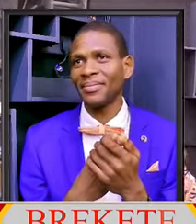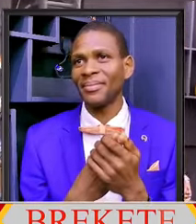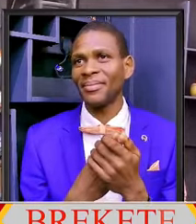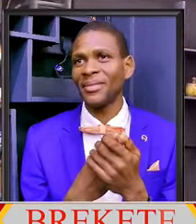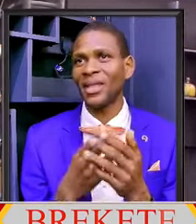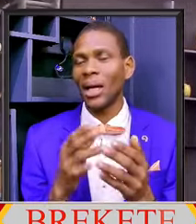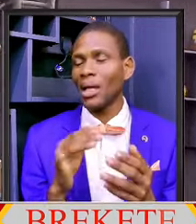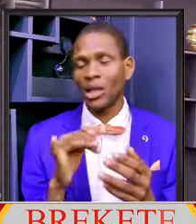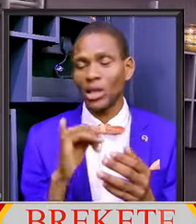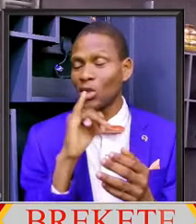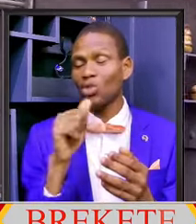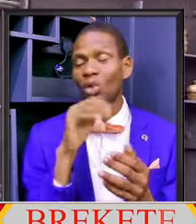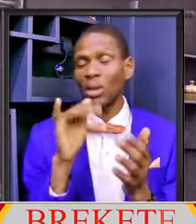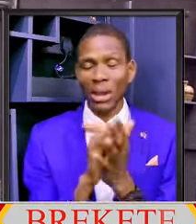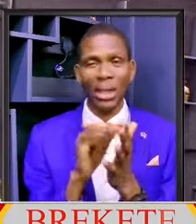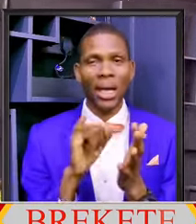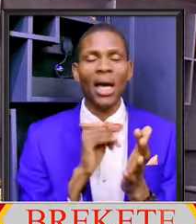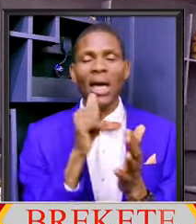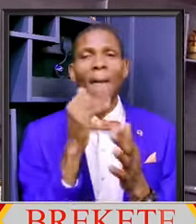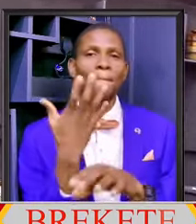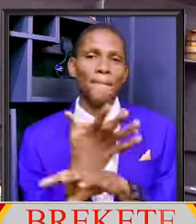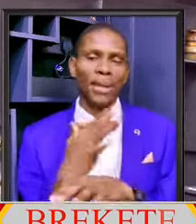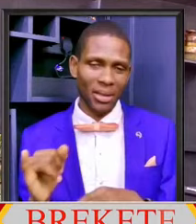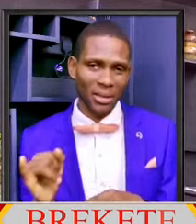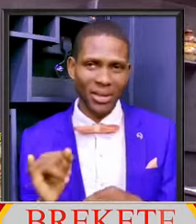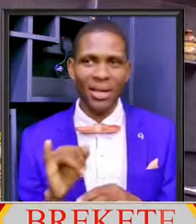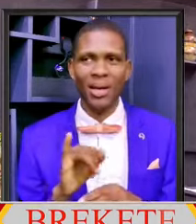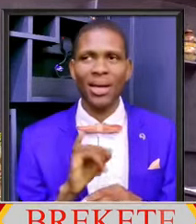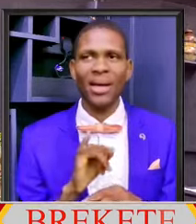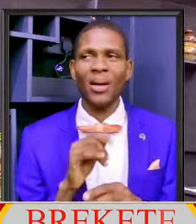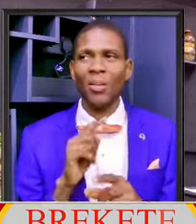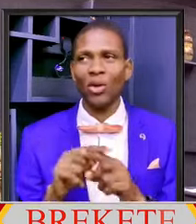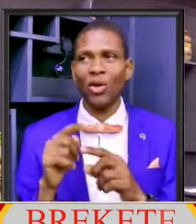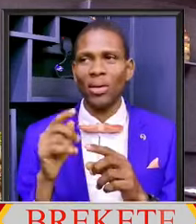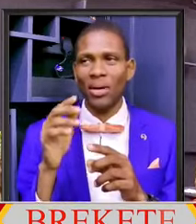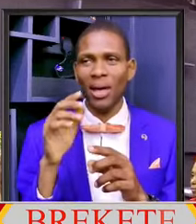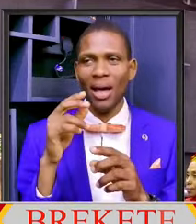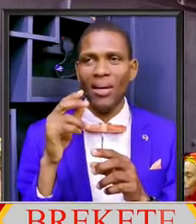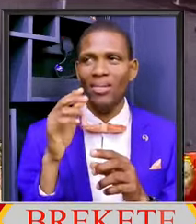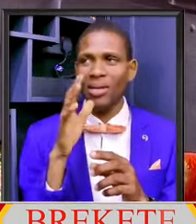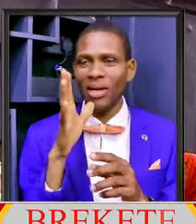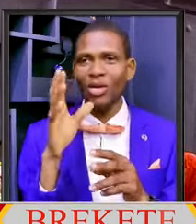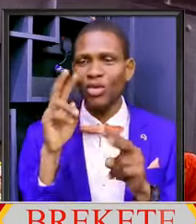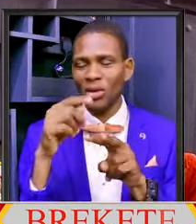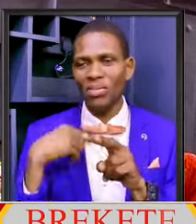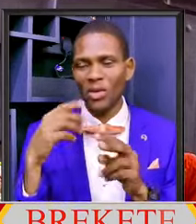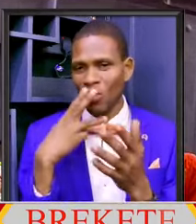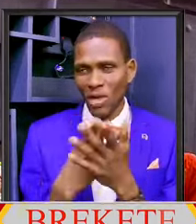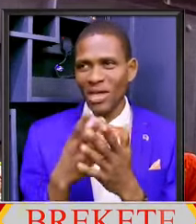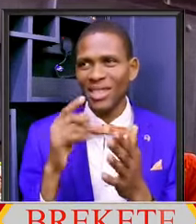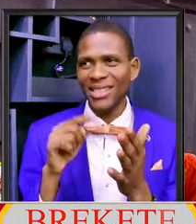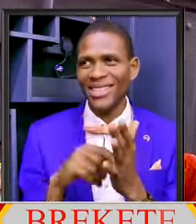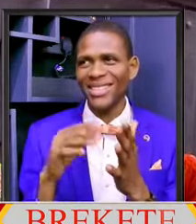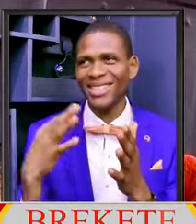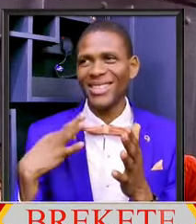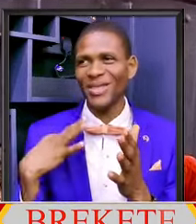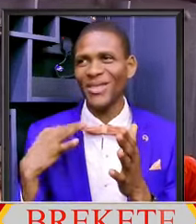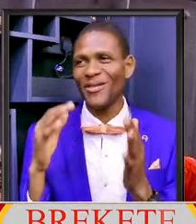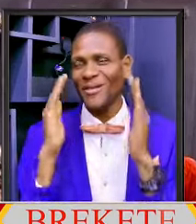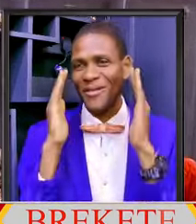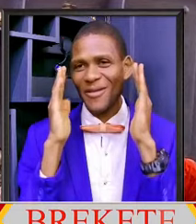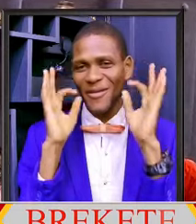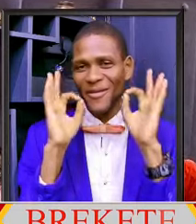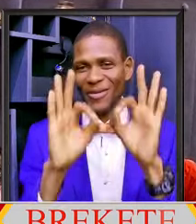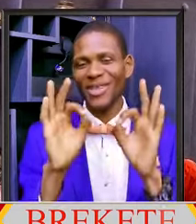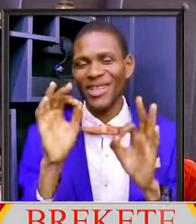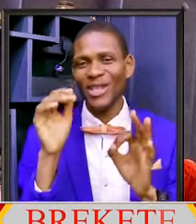Not be say I dey beg o. But just look am. But look me where. This cloth fit me abi e no fit me?